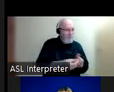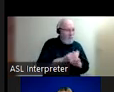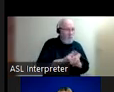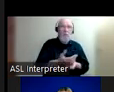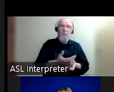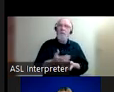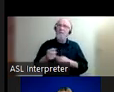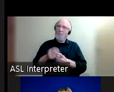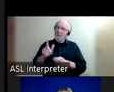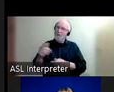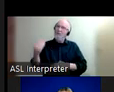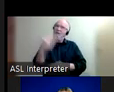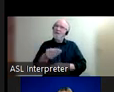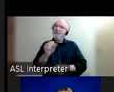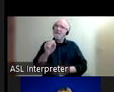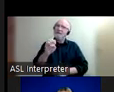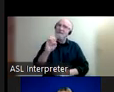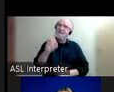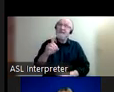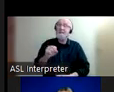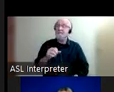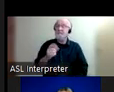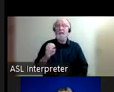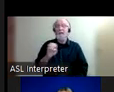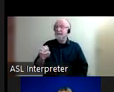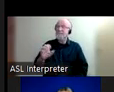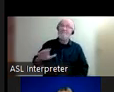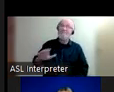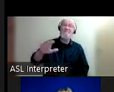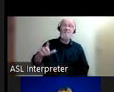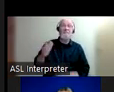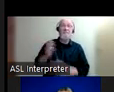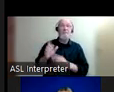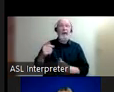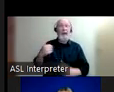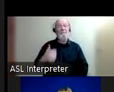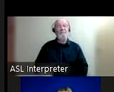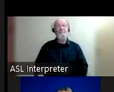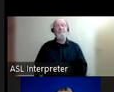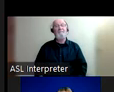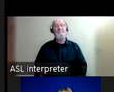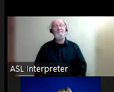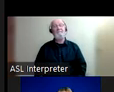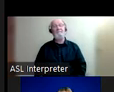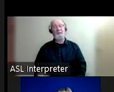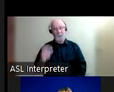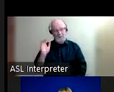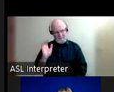Eastern libraries offering seed libraries as well. So definitely one of, you